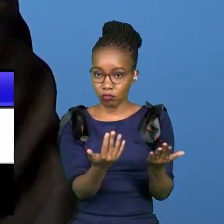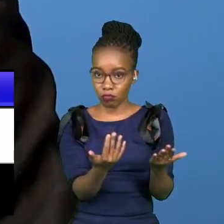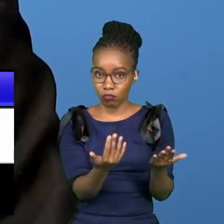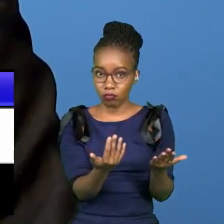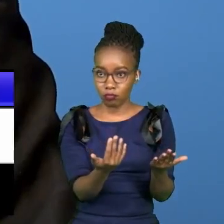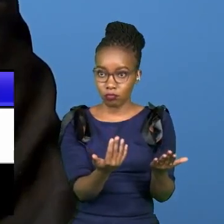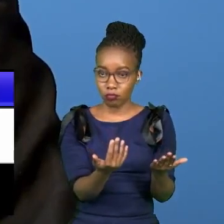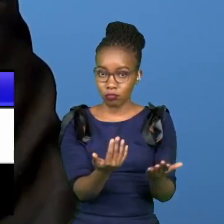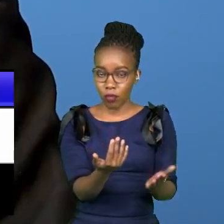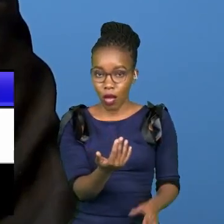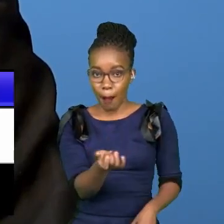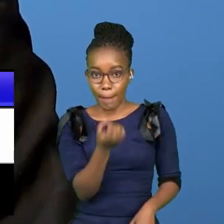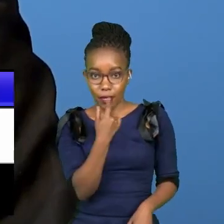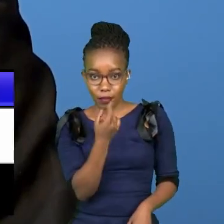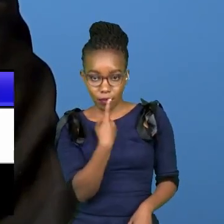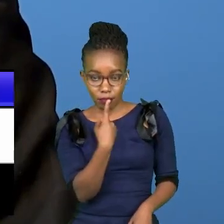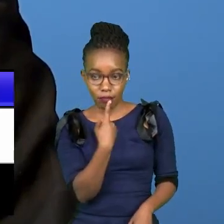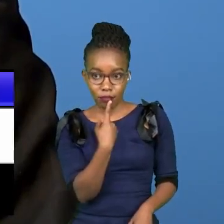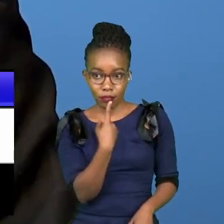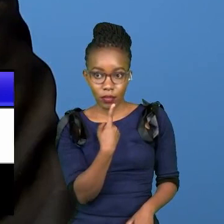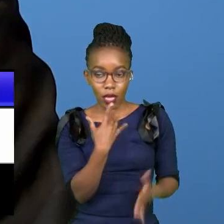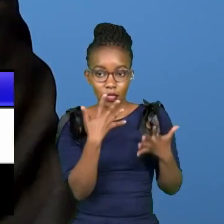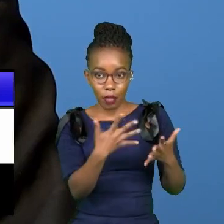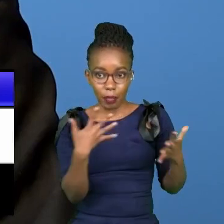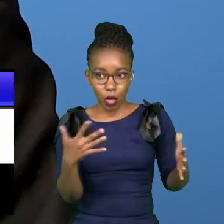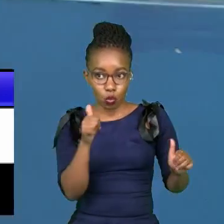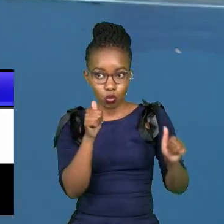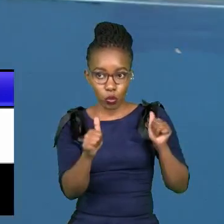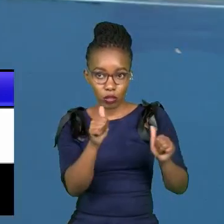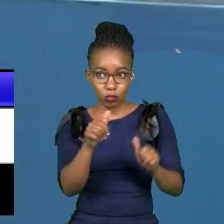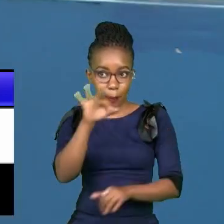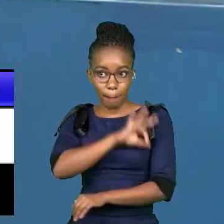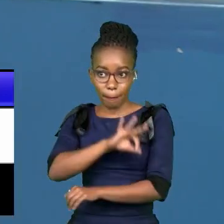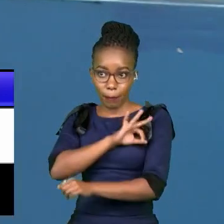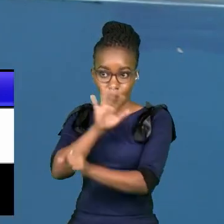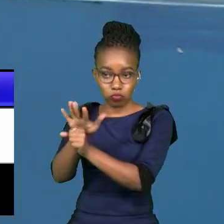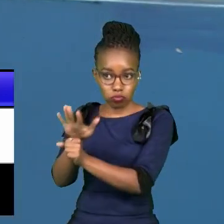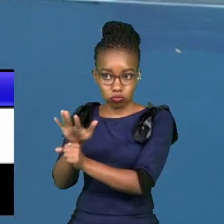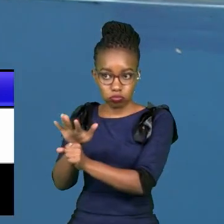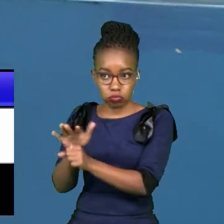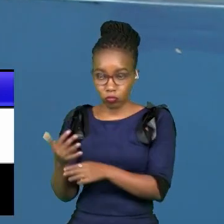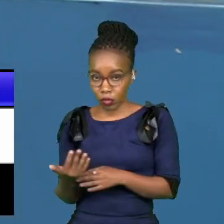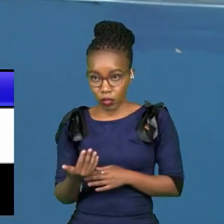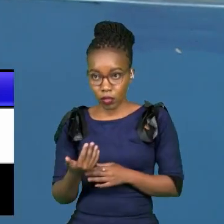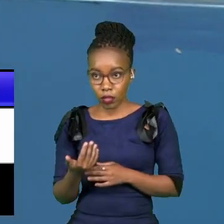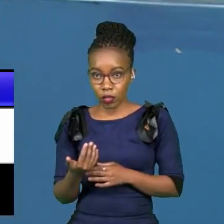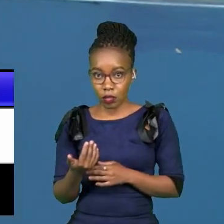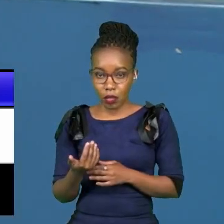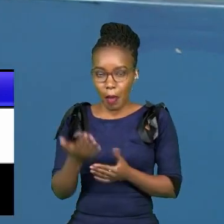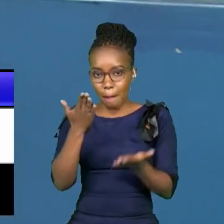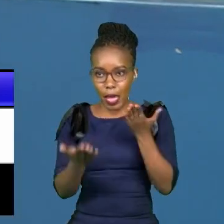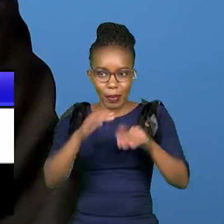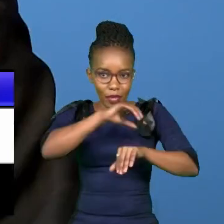medicine is a product that can be very profitable. You can bring in a small quantity